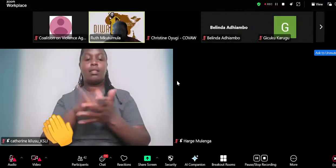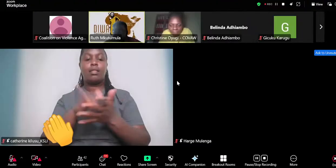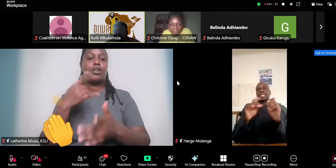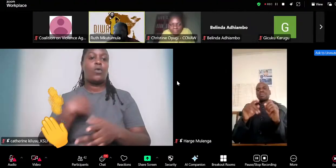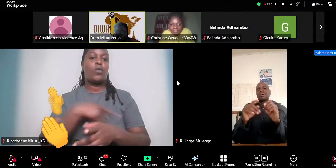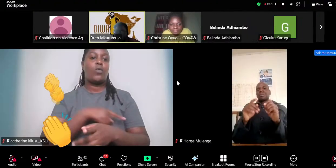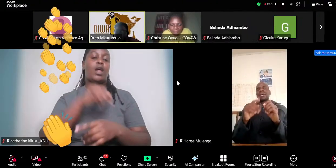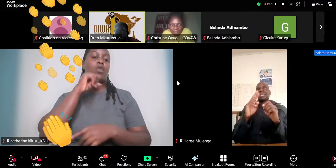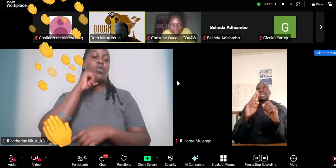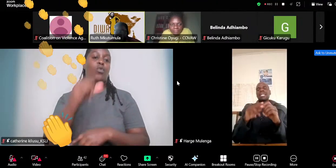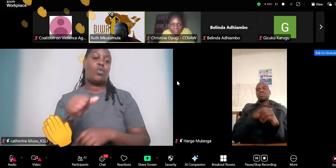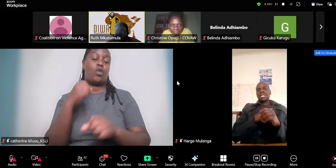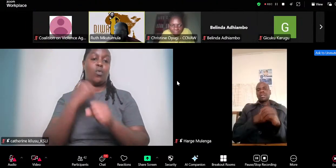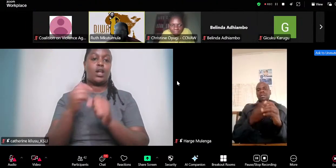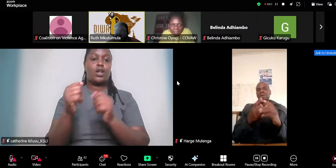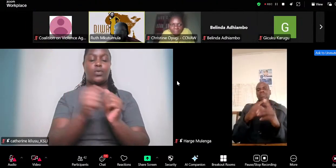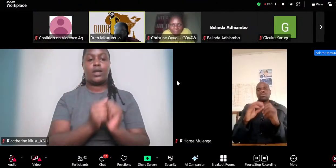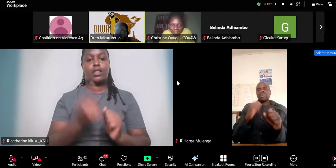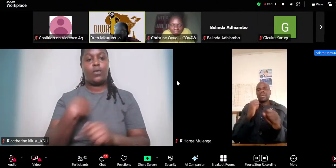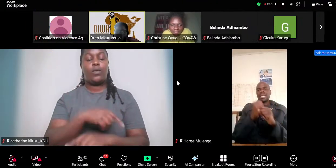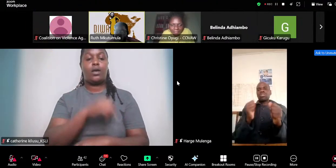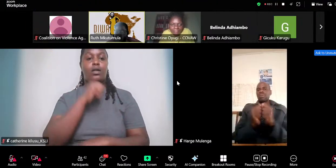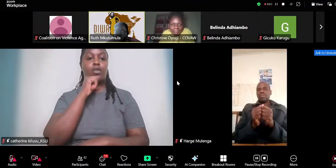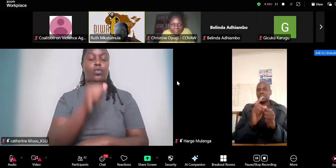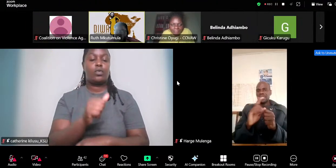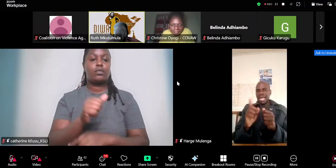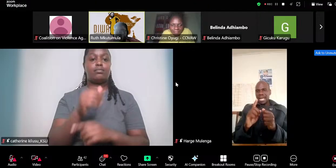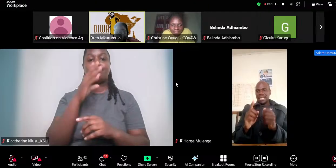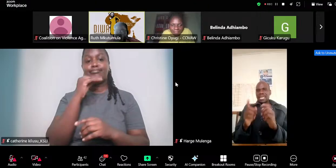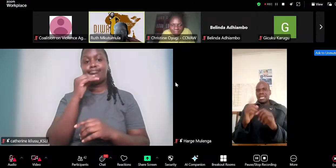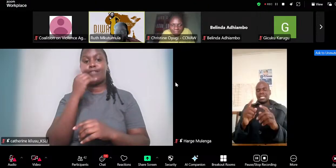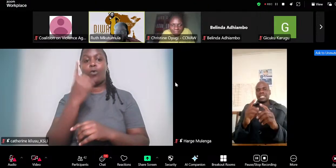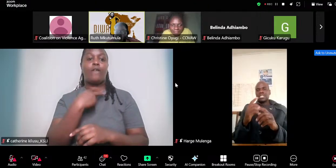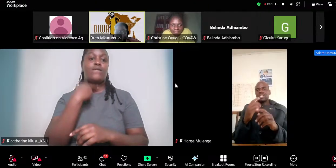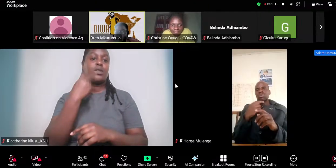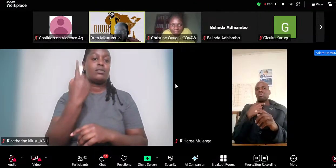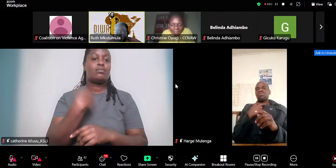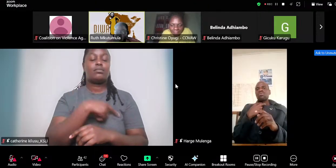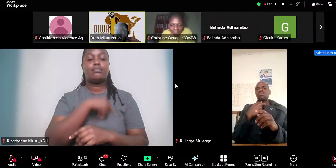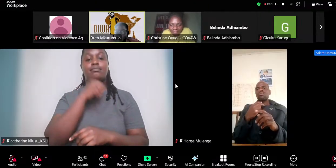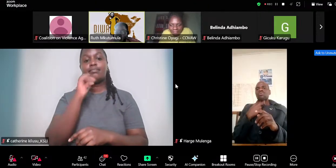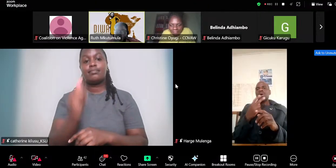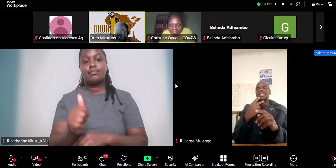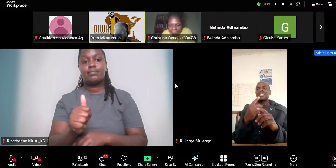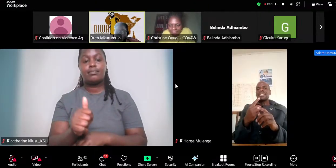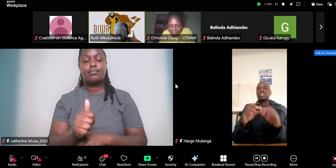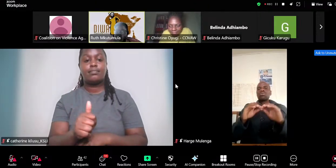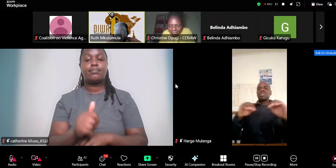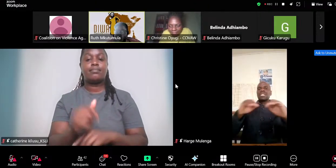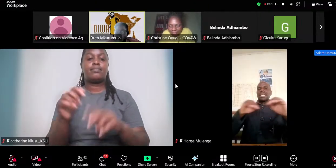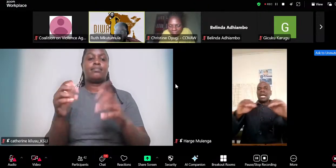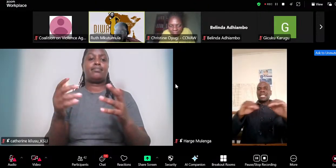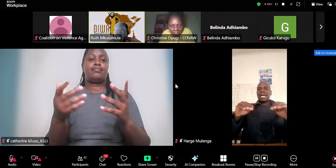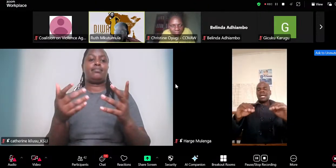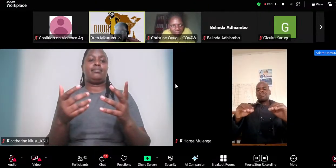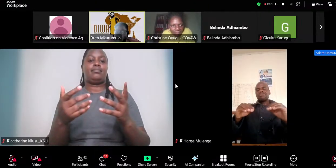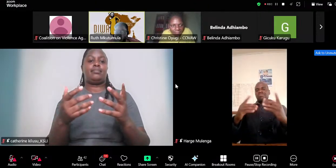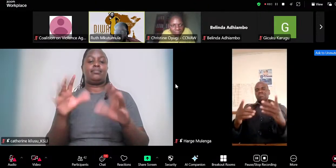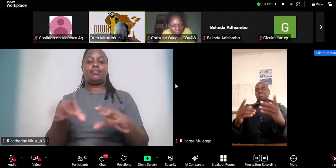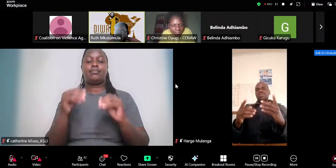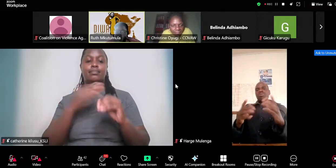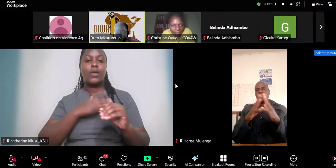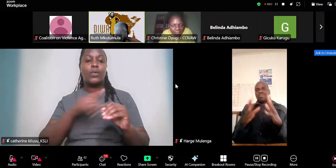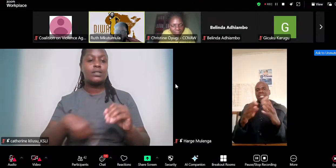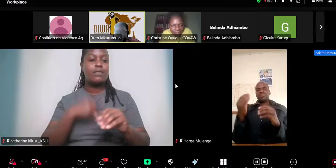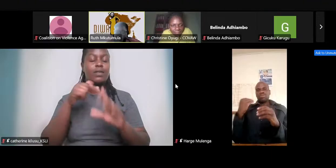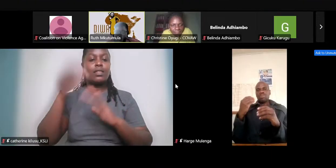not working together, we are not speaking with one voice, we are not finding ourselves in the feminist and